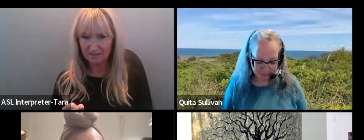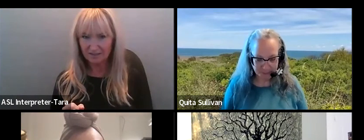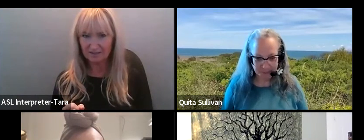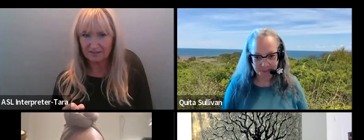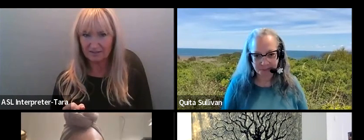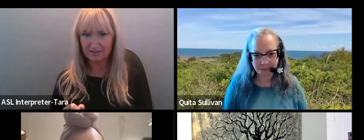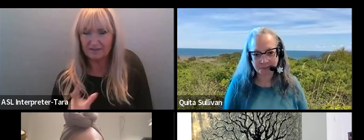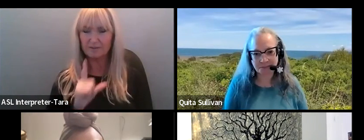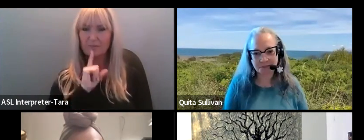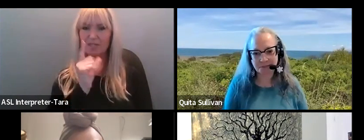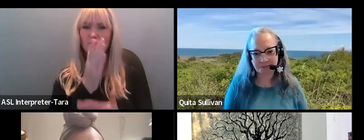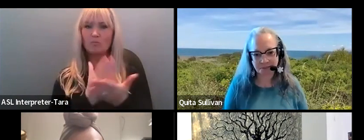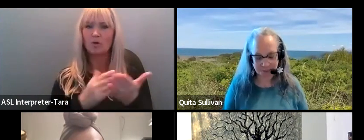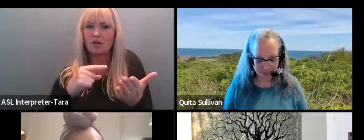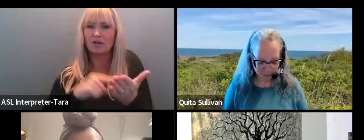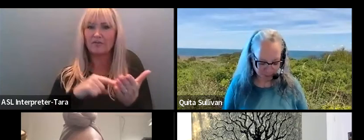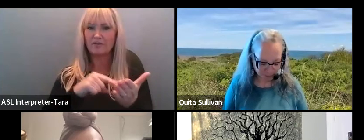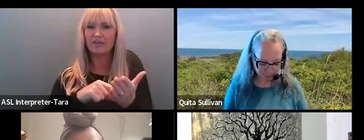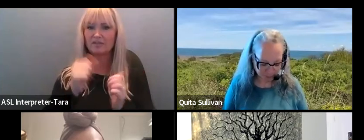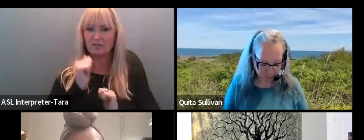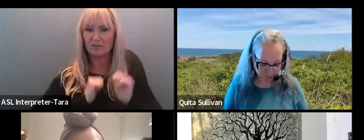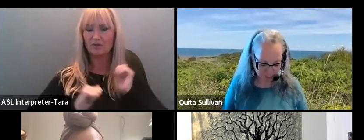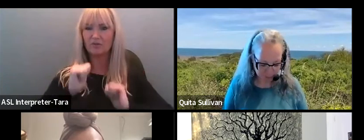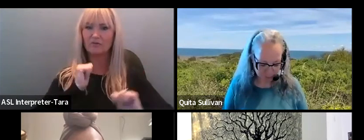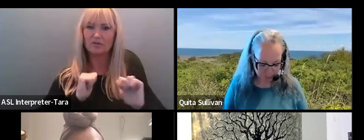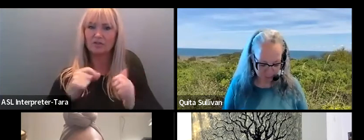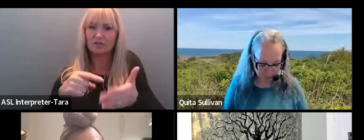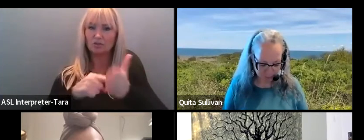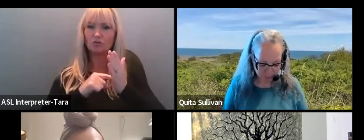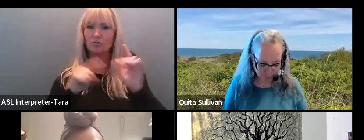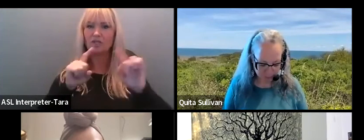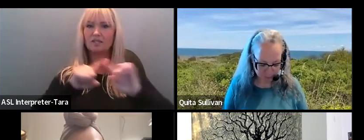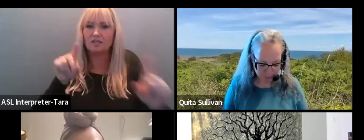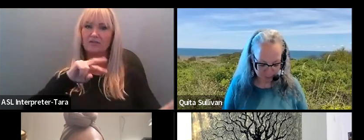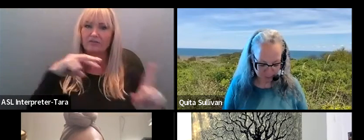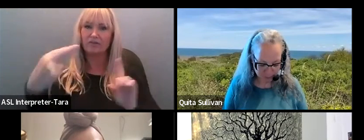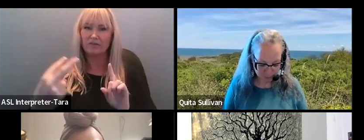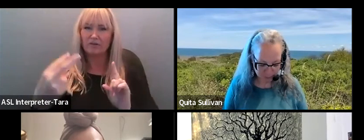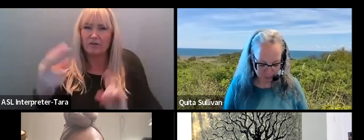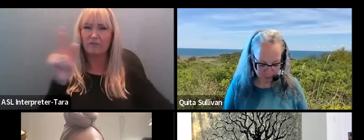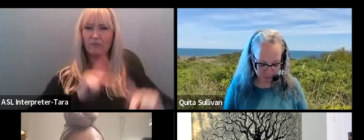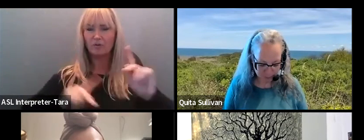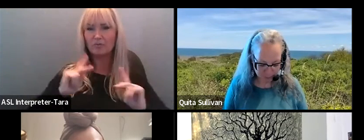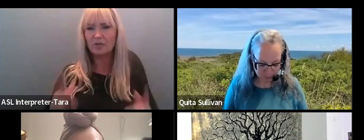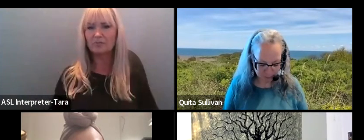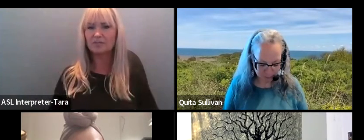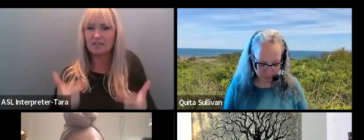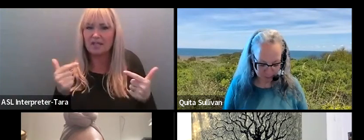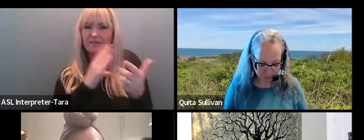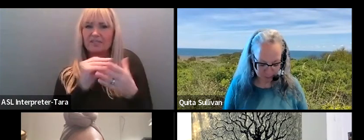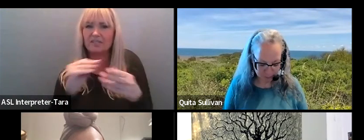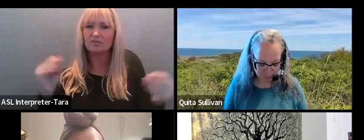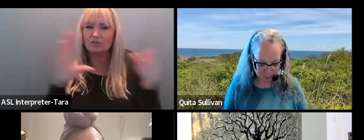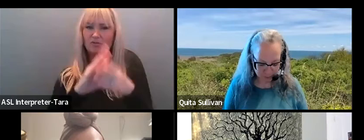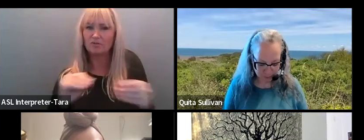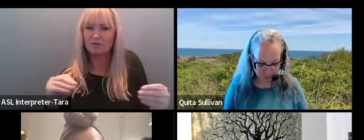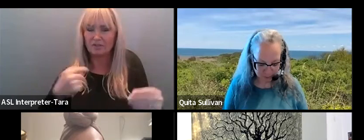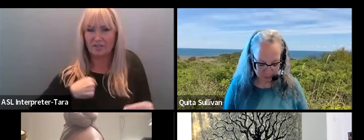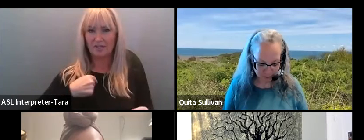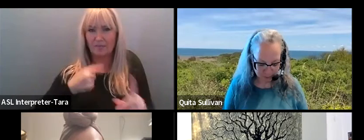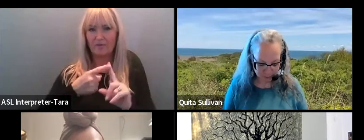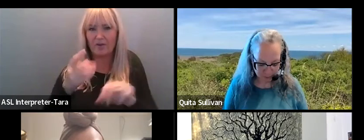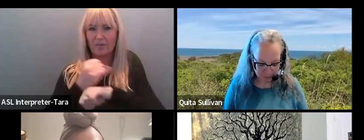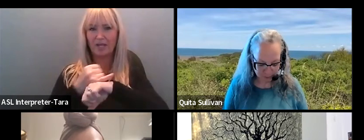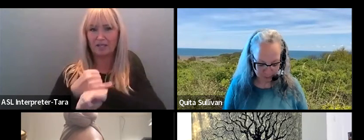it just showed me a different perspective to people's lives and people's stories. I'm from the Caribbean,